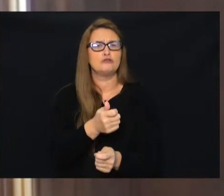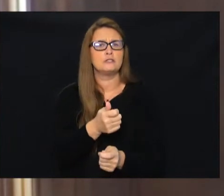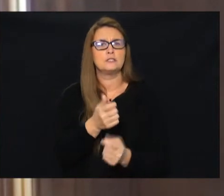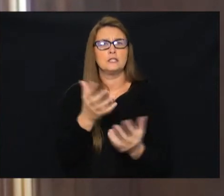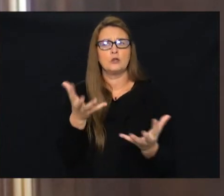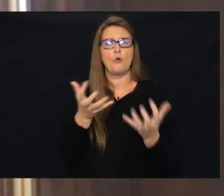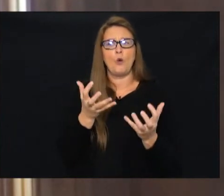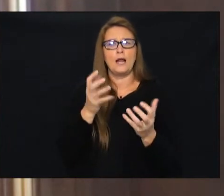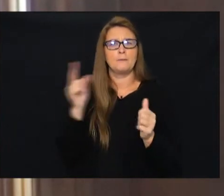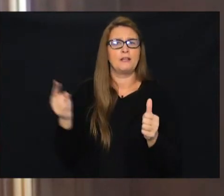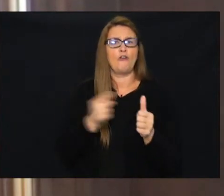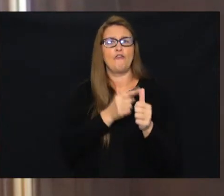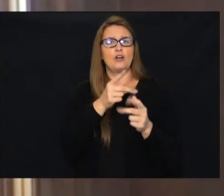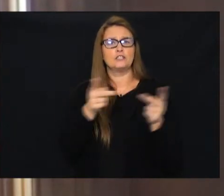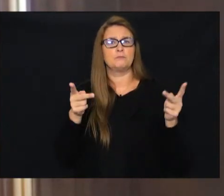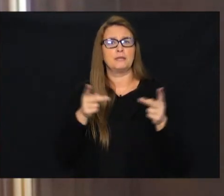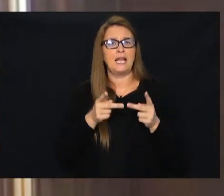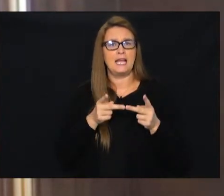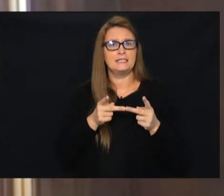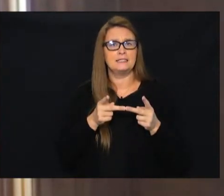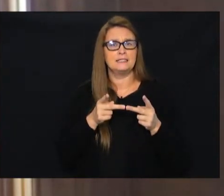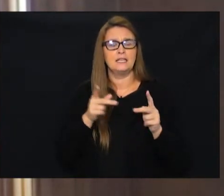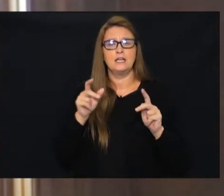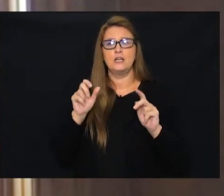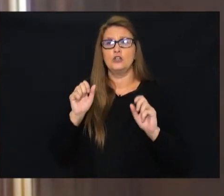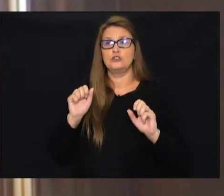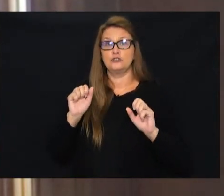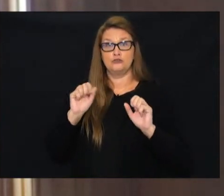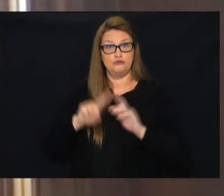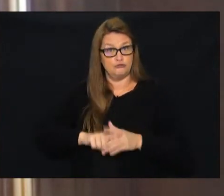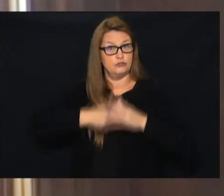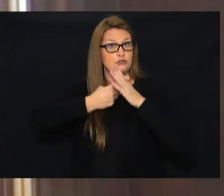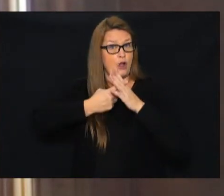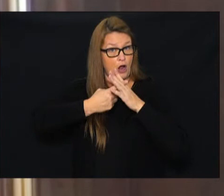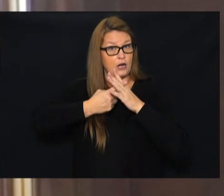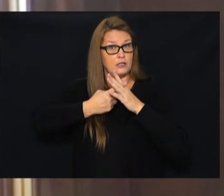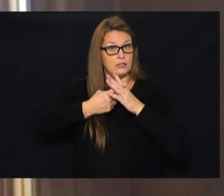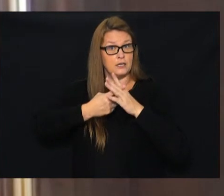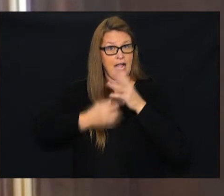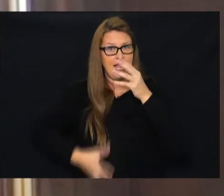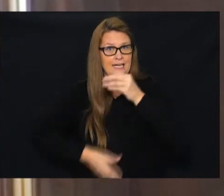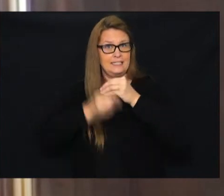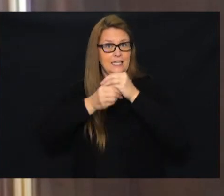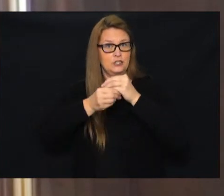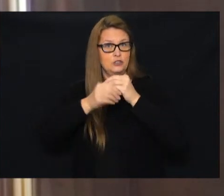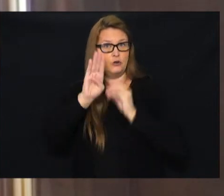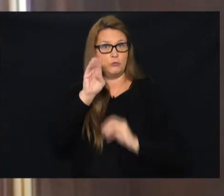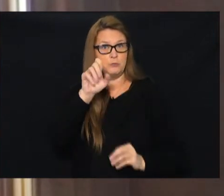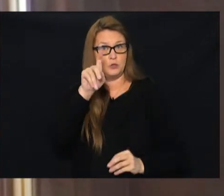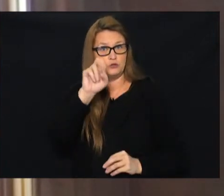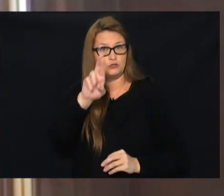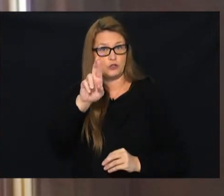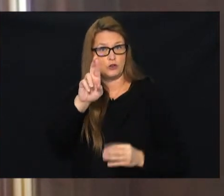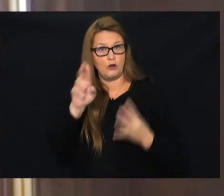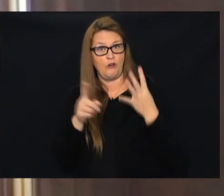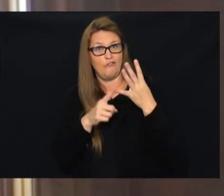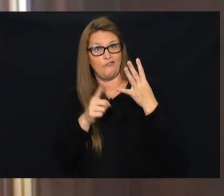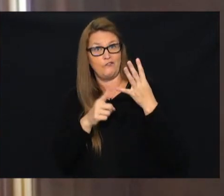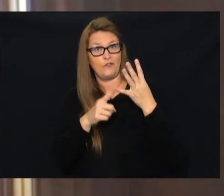first place in the country to be able to roll out an additional booster, given the